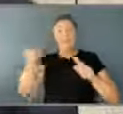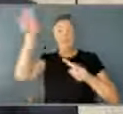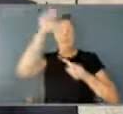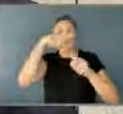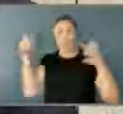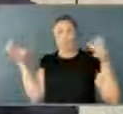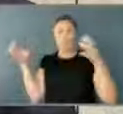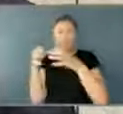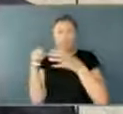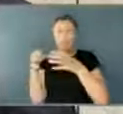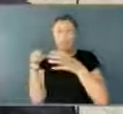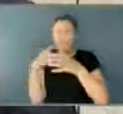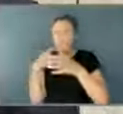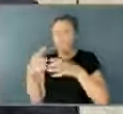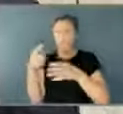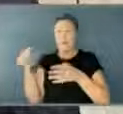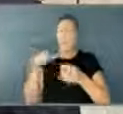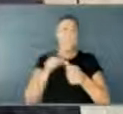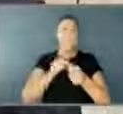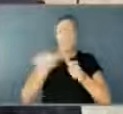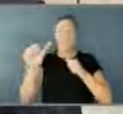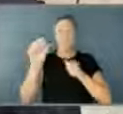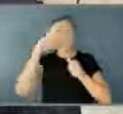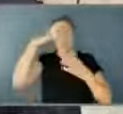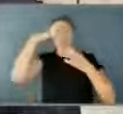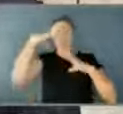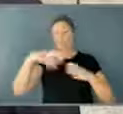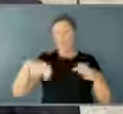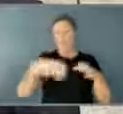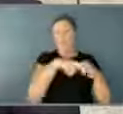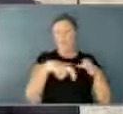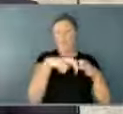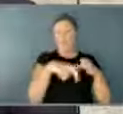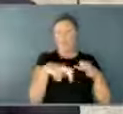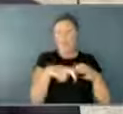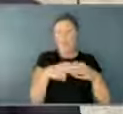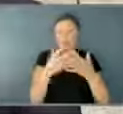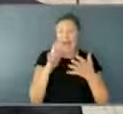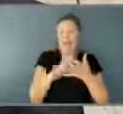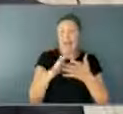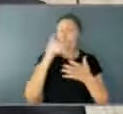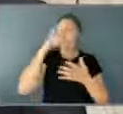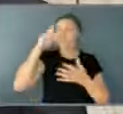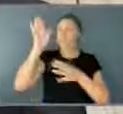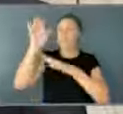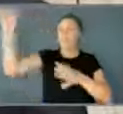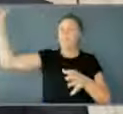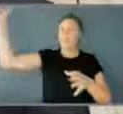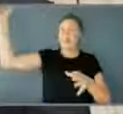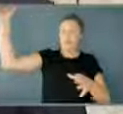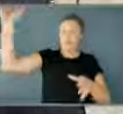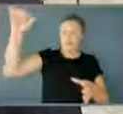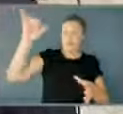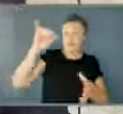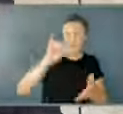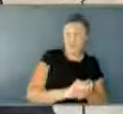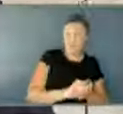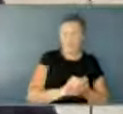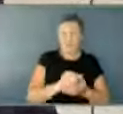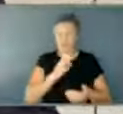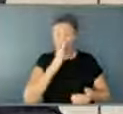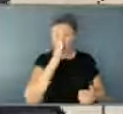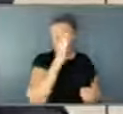to receive Australian residents coming home to this country and enable the public health orders that state governments have put in place